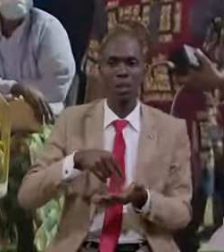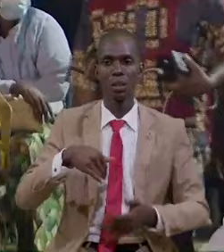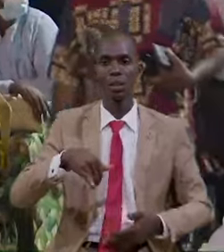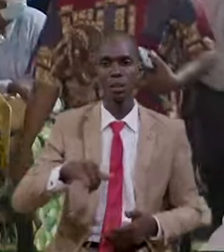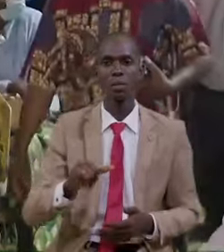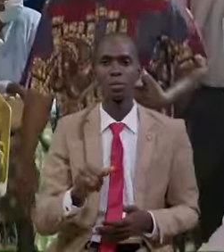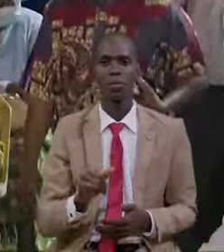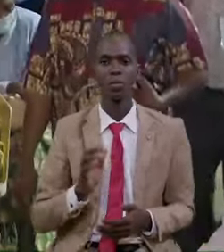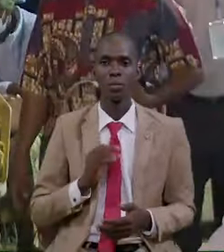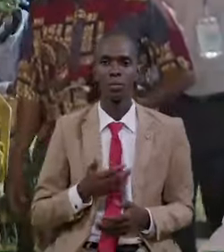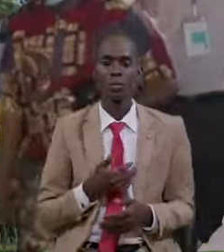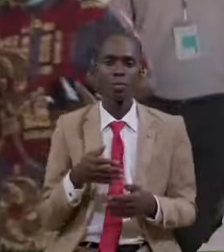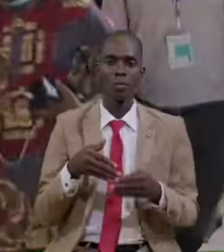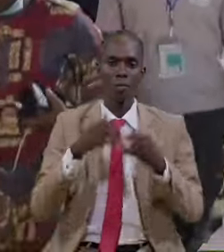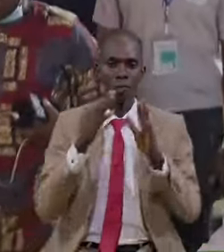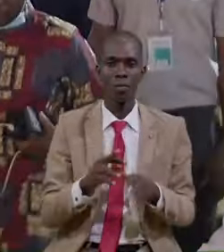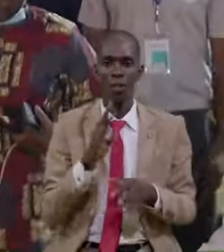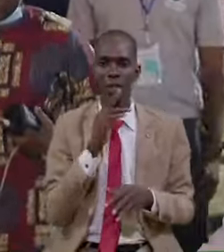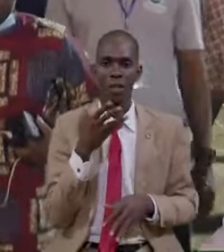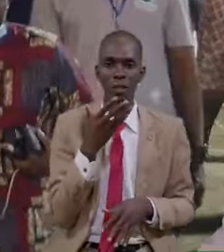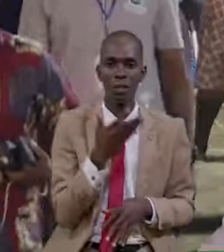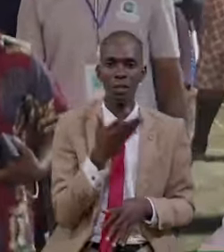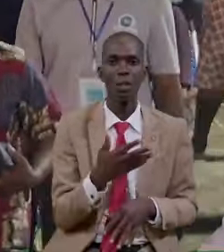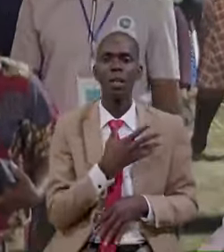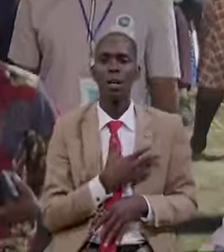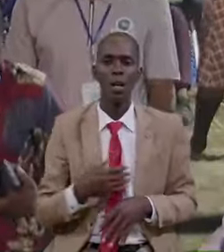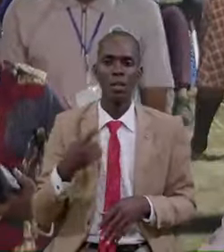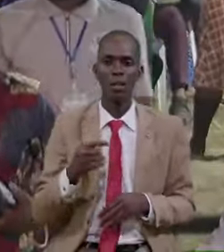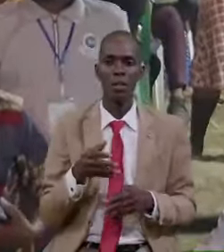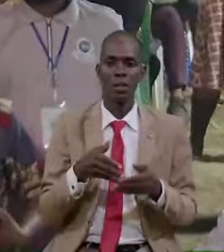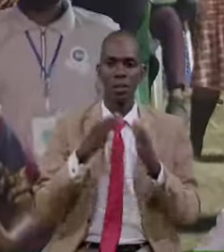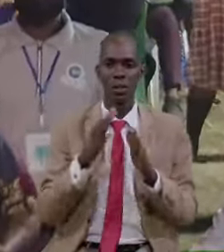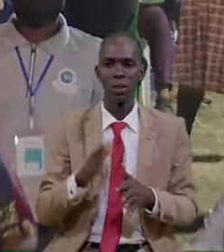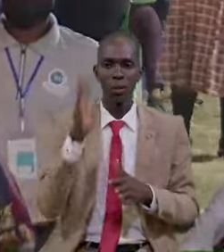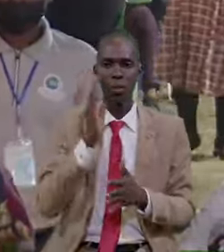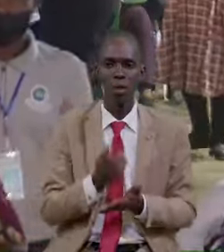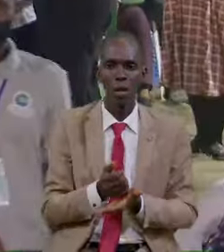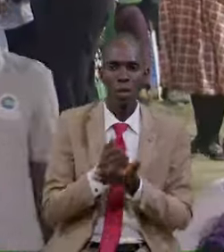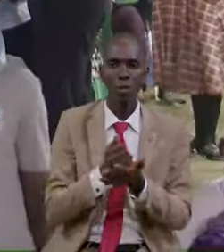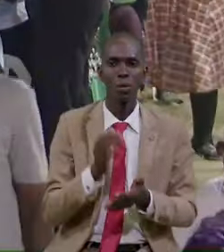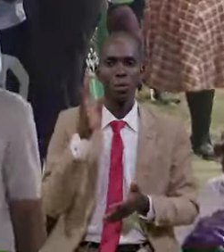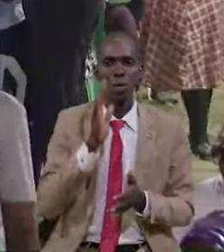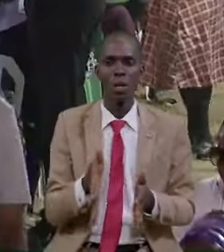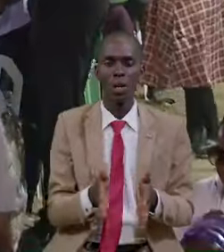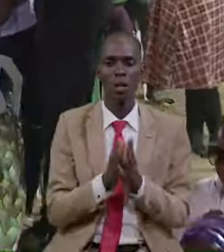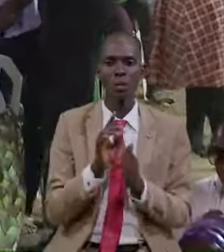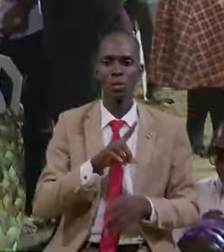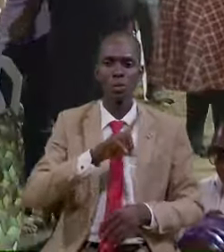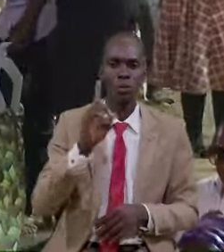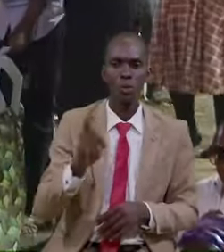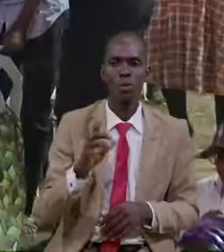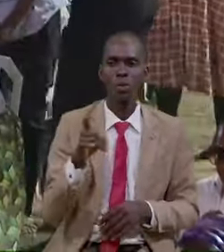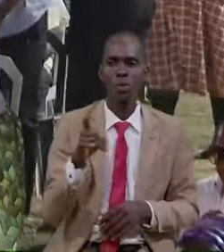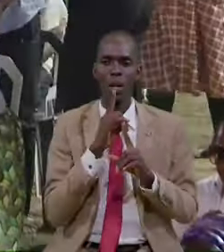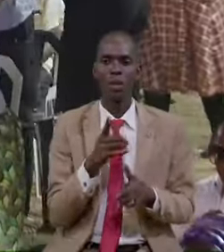counselors are there and they're going to, you know, help you. They'll ask you questions and you answer the questions and you